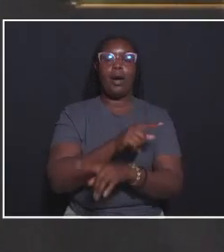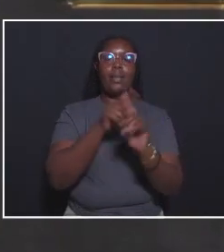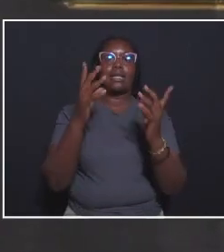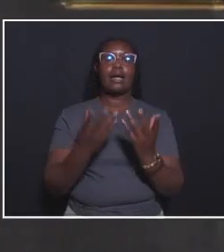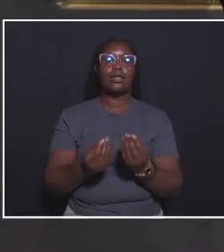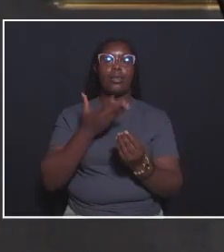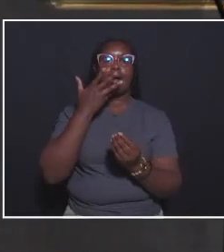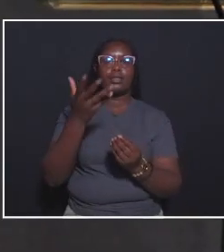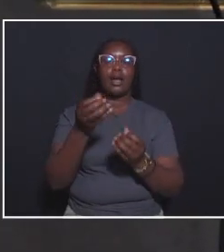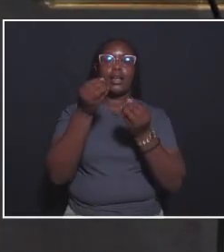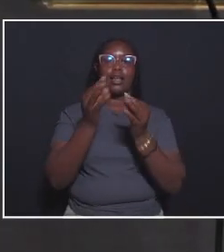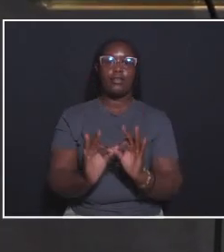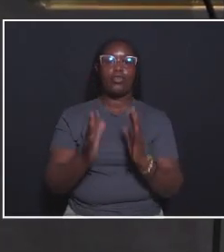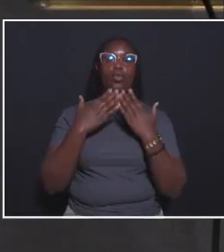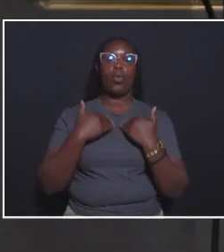want to do